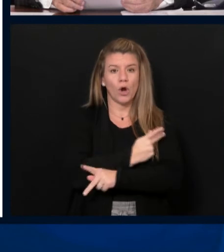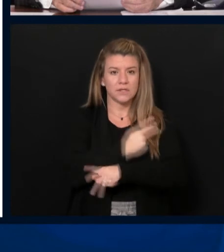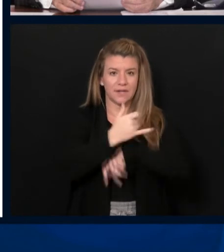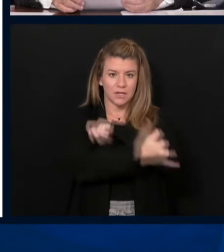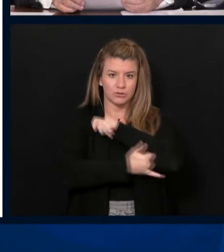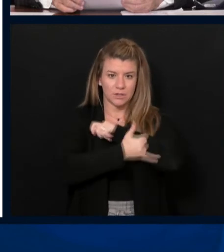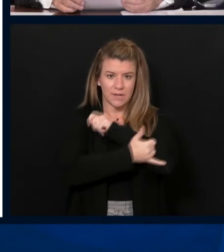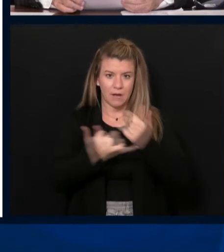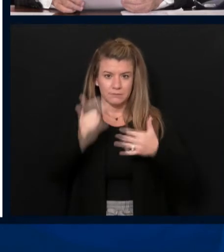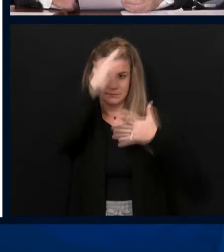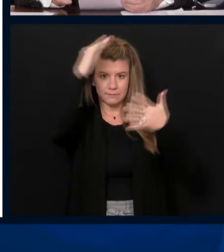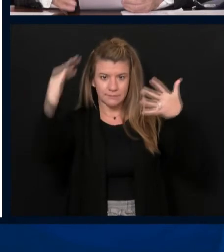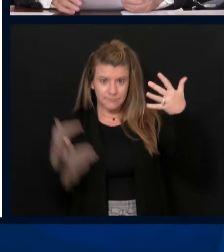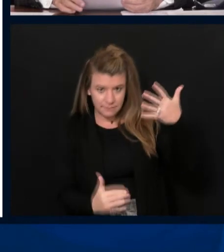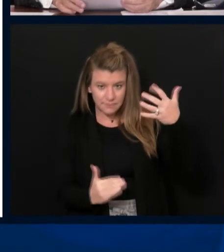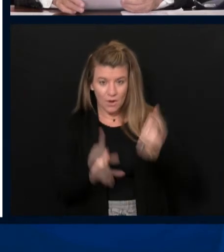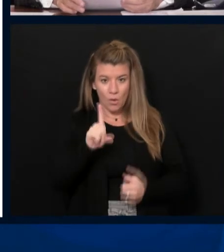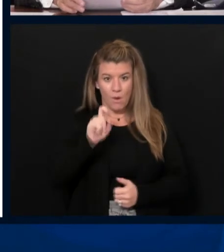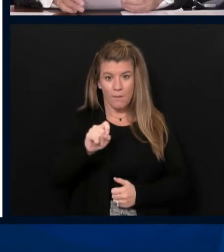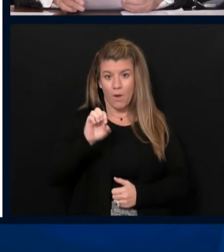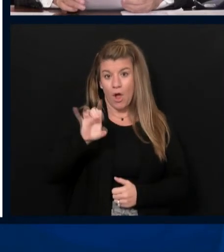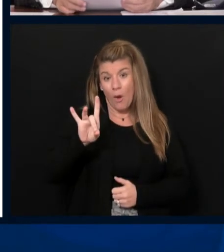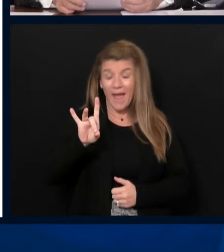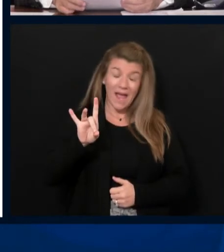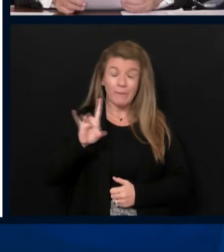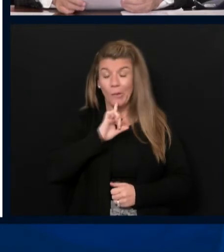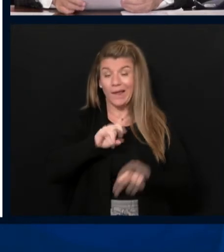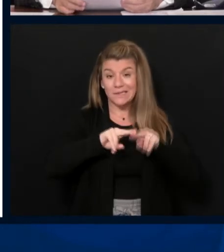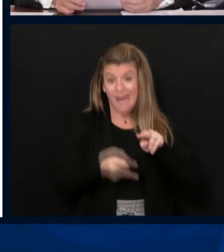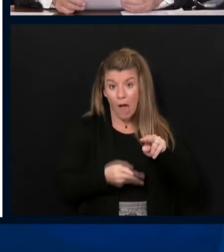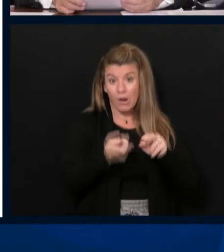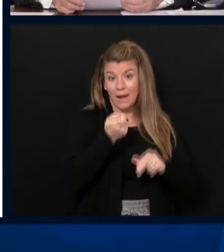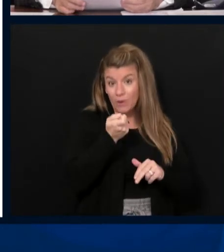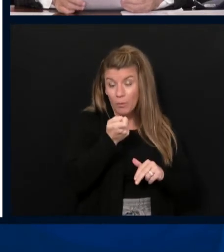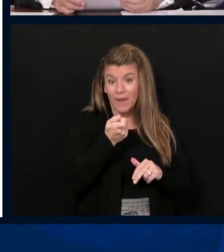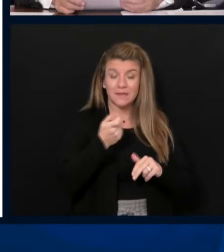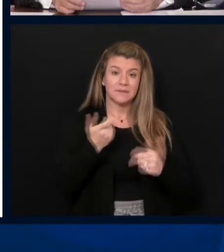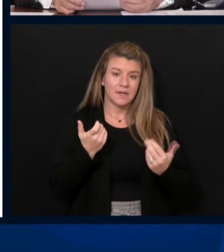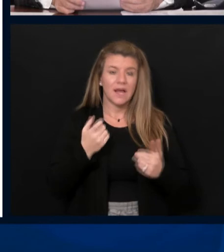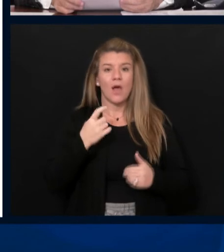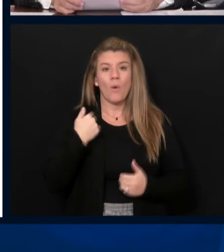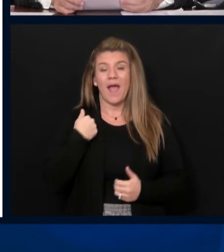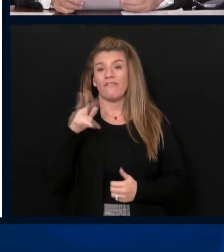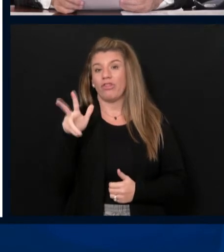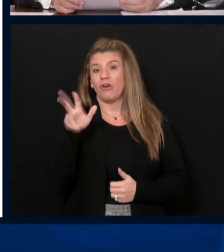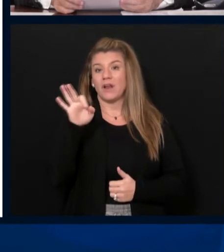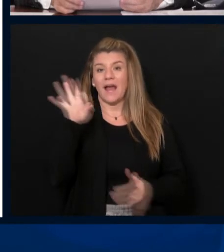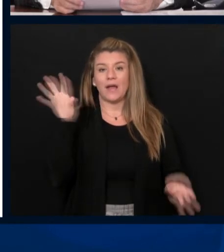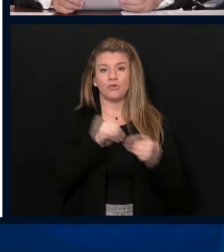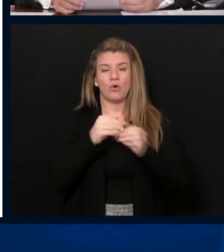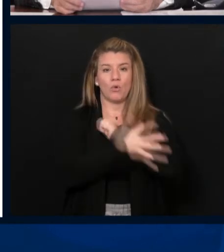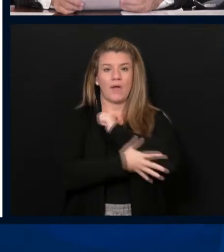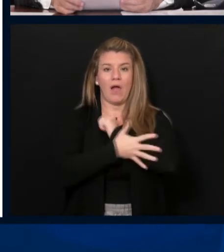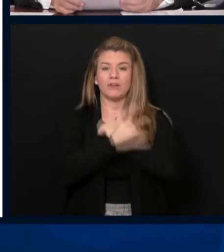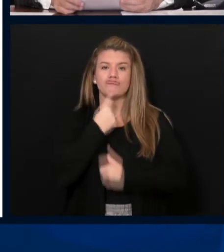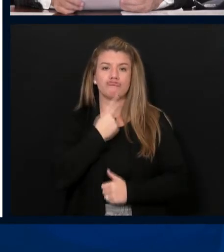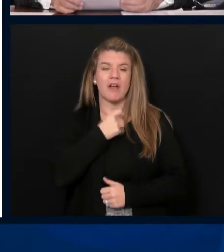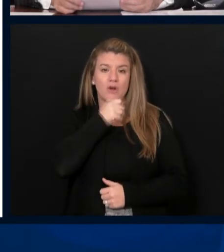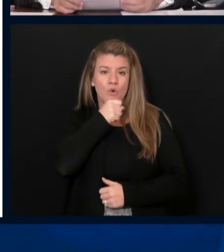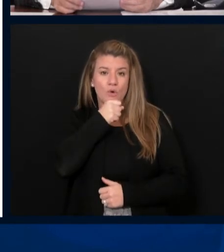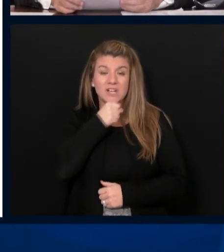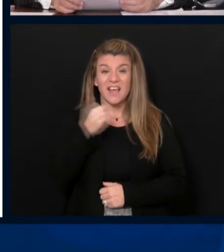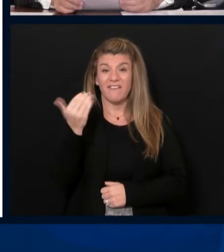It's at 1.08. That's down just a little teeny bit. We now have 39 total counties in red and orange,